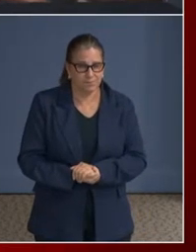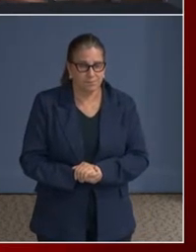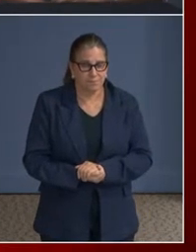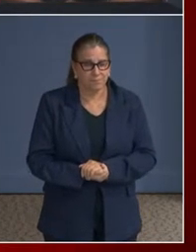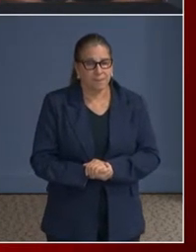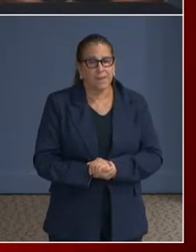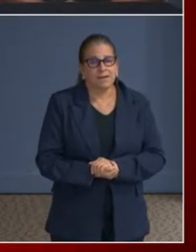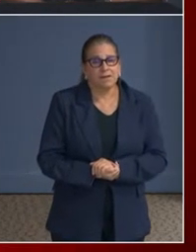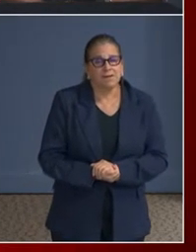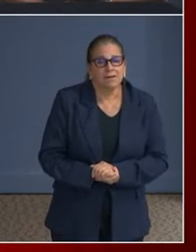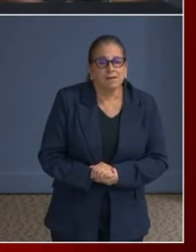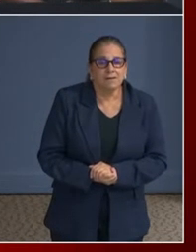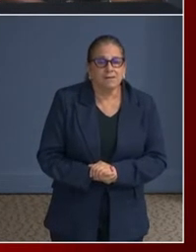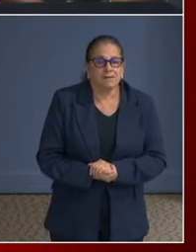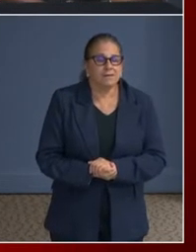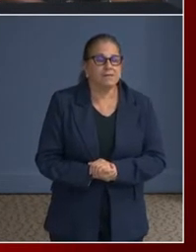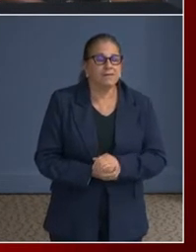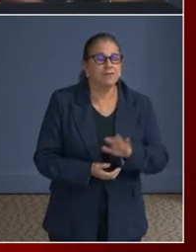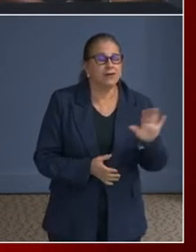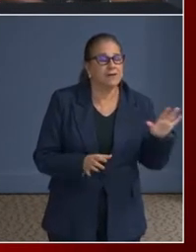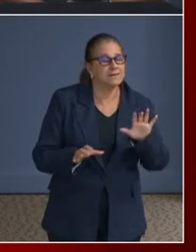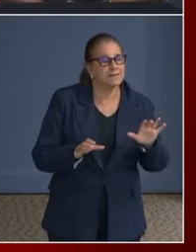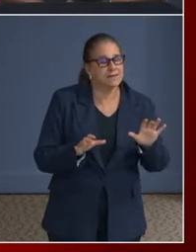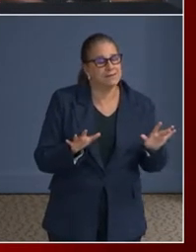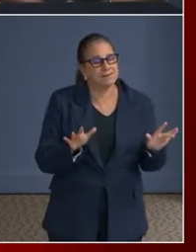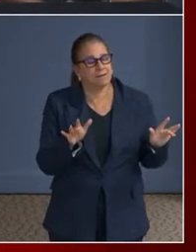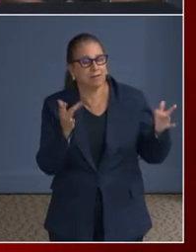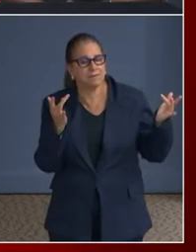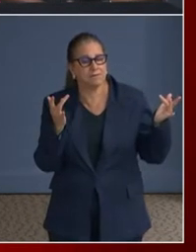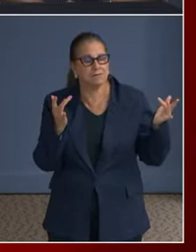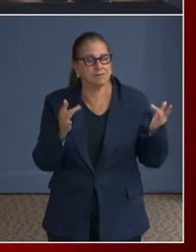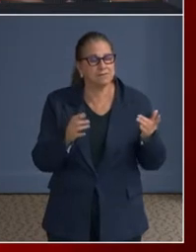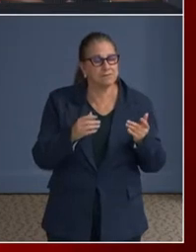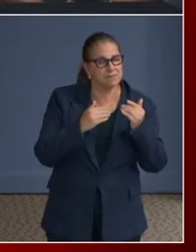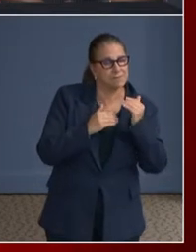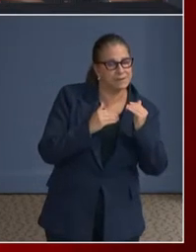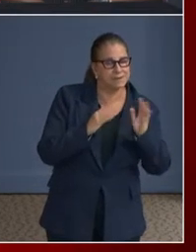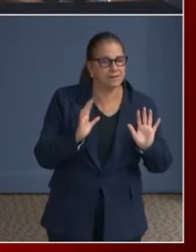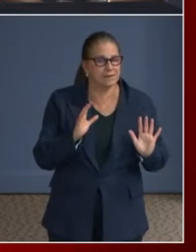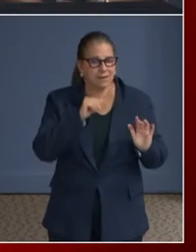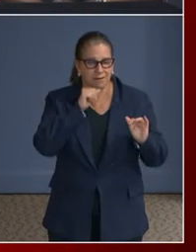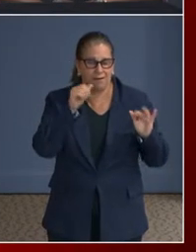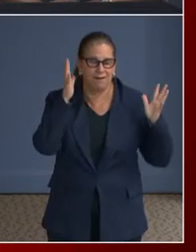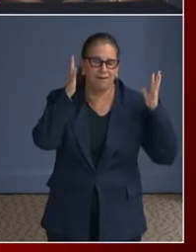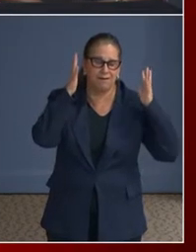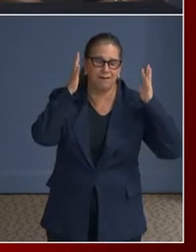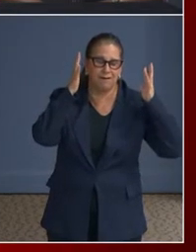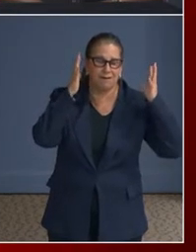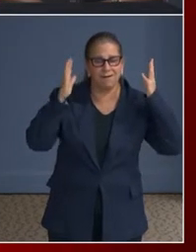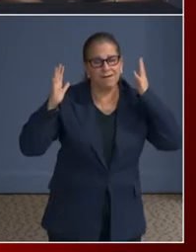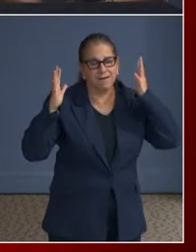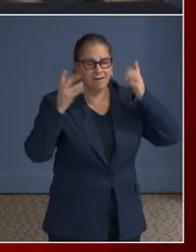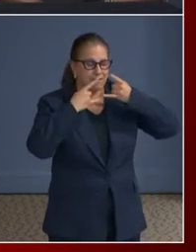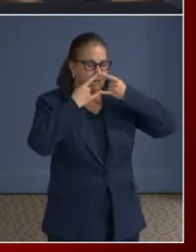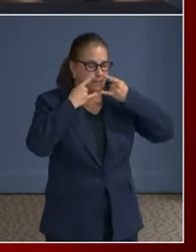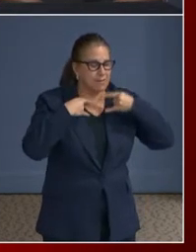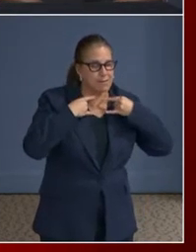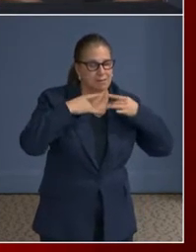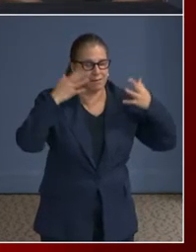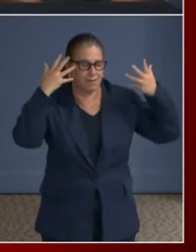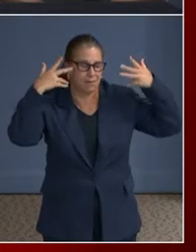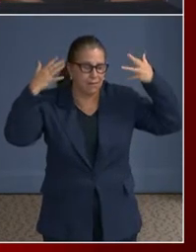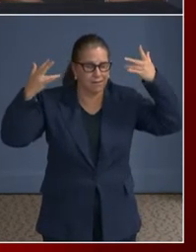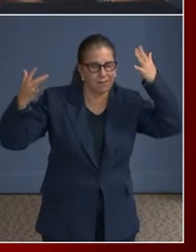have to be able to do those types of things to be able to reduce the amount of new cases that we have